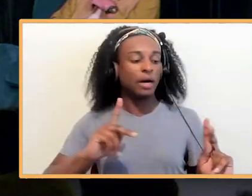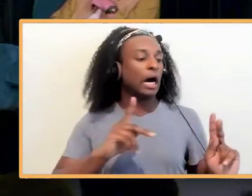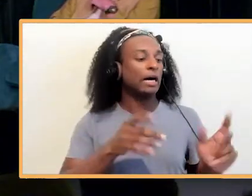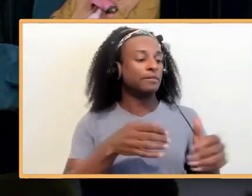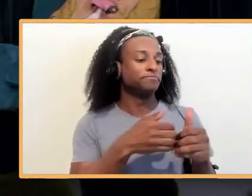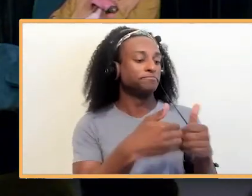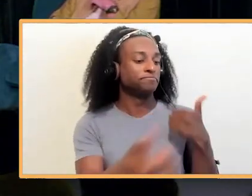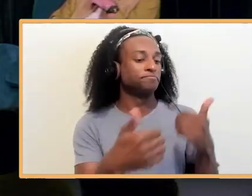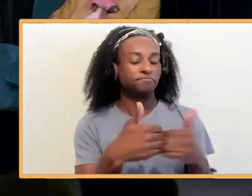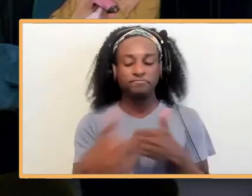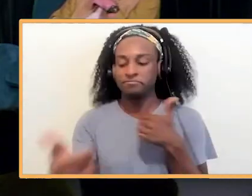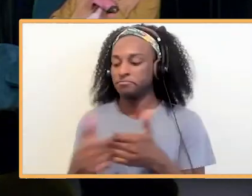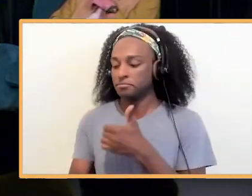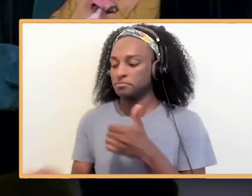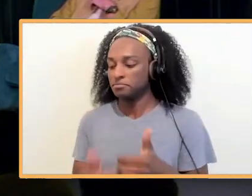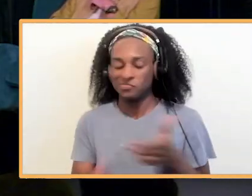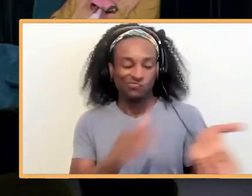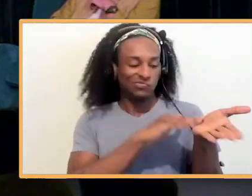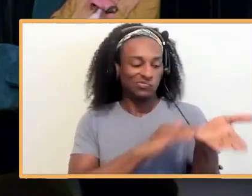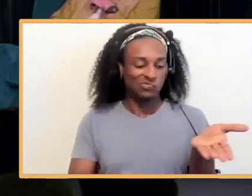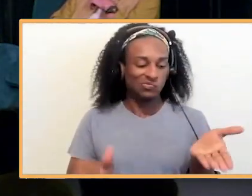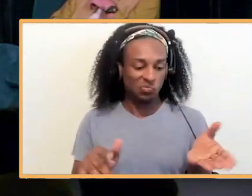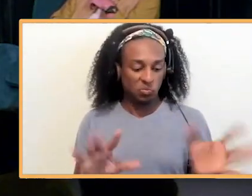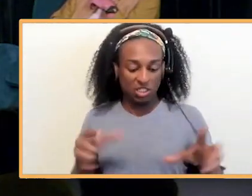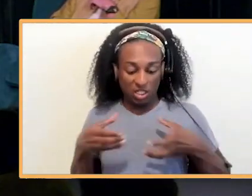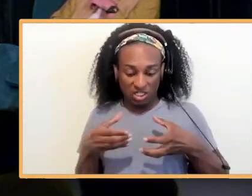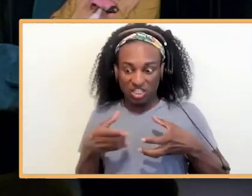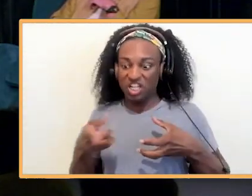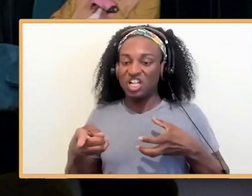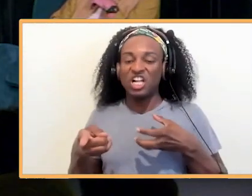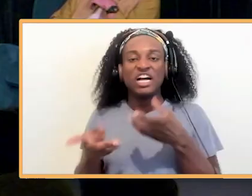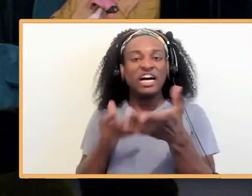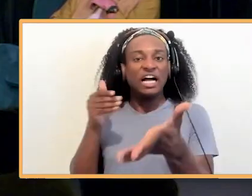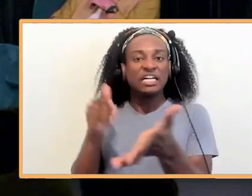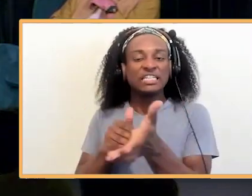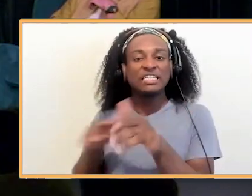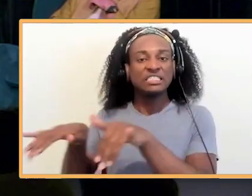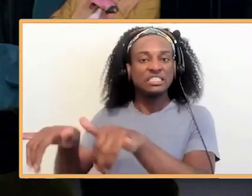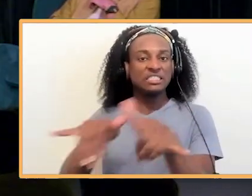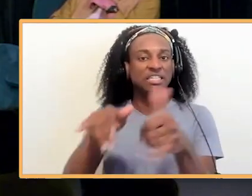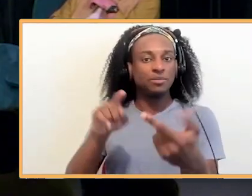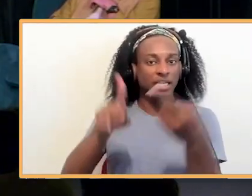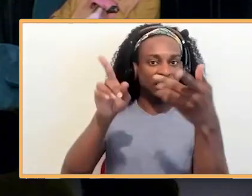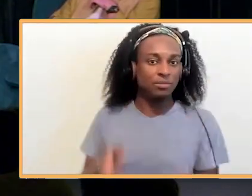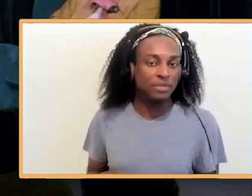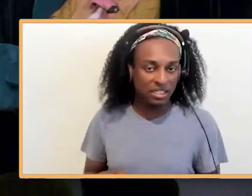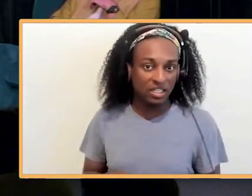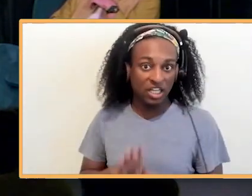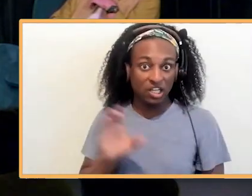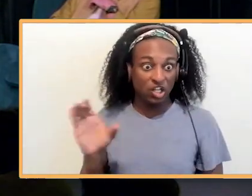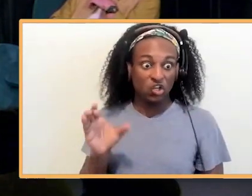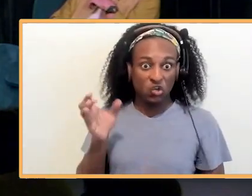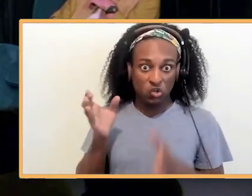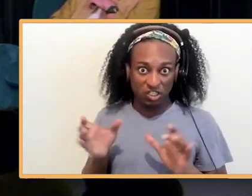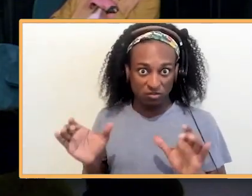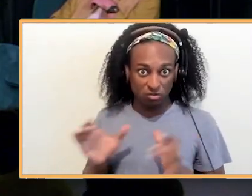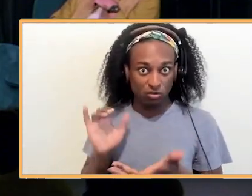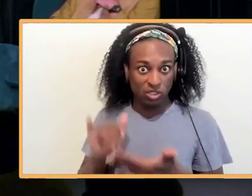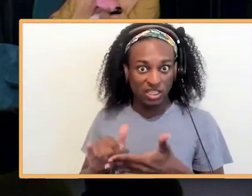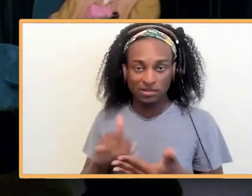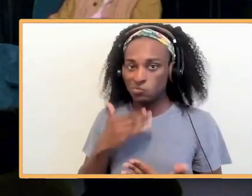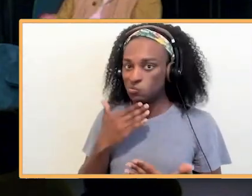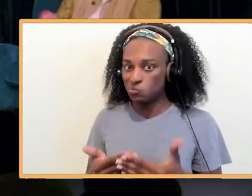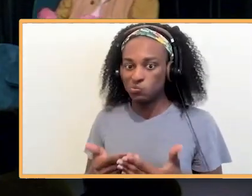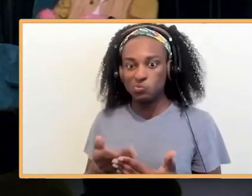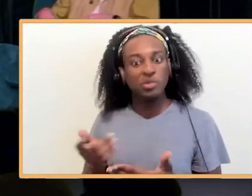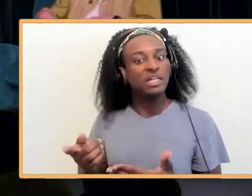right? And I think conservatives do that really well, and they create a sense of belonging based on like, that's